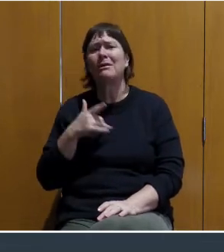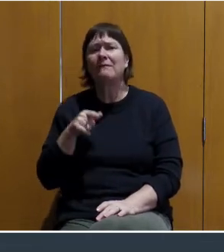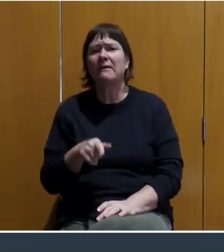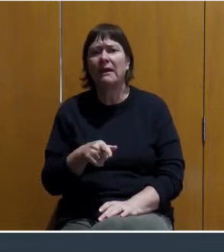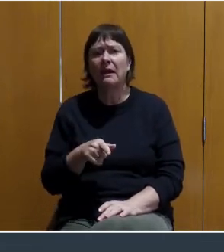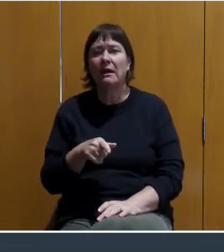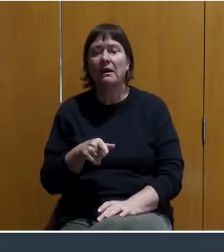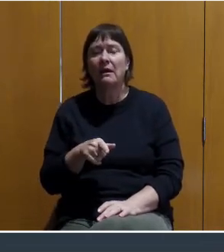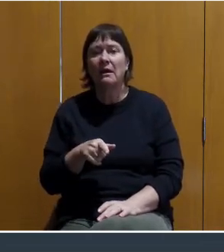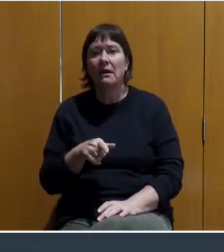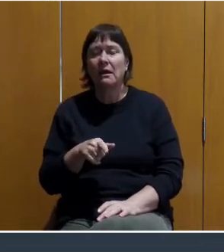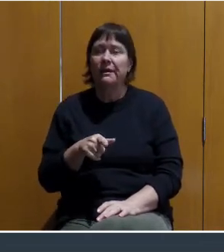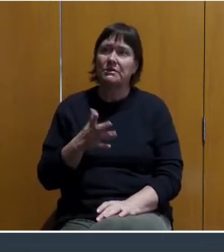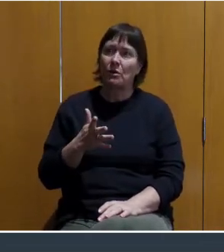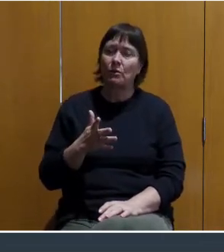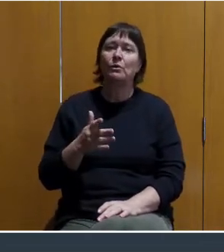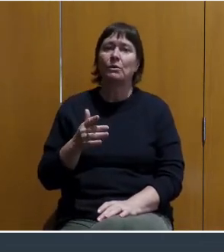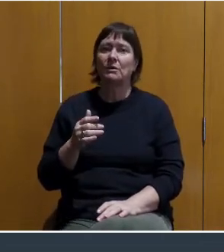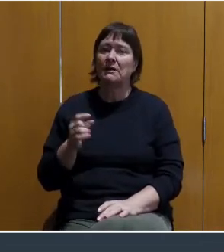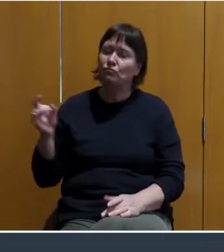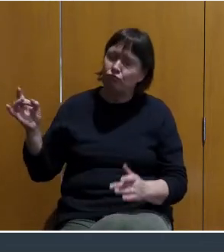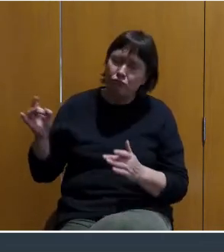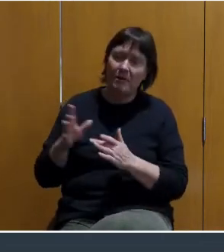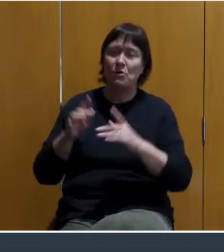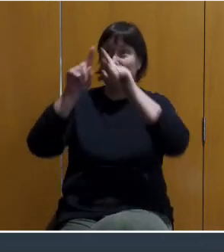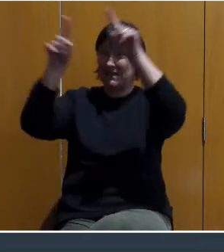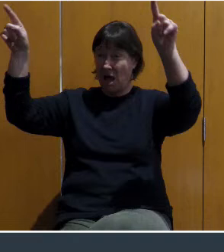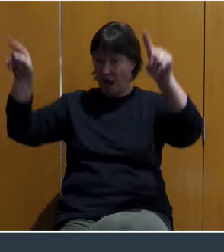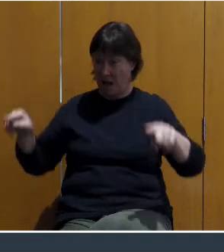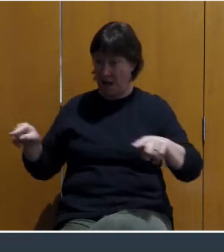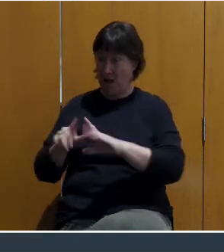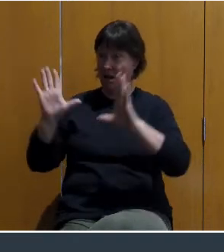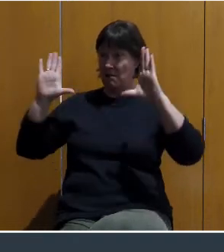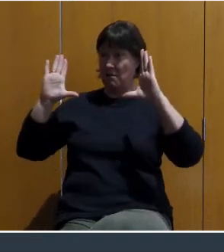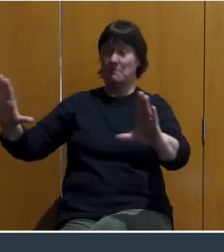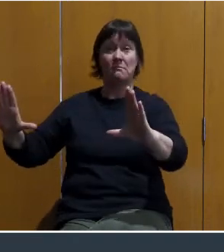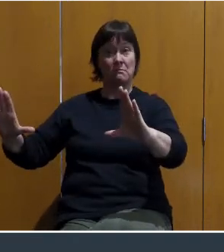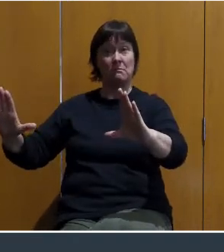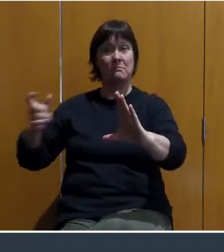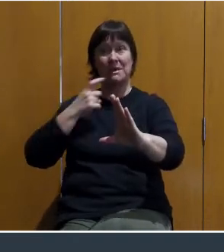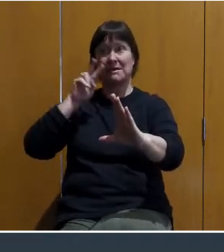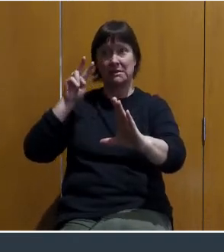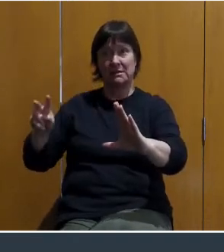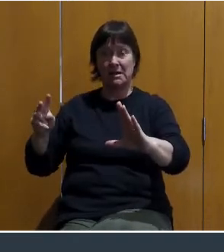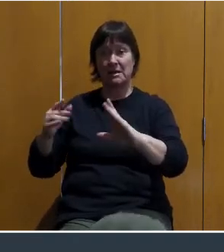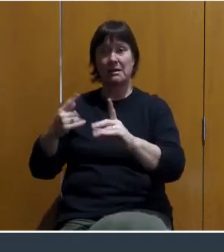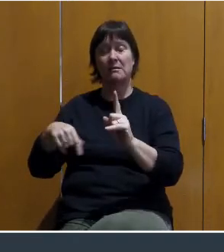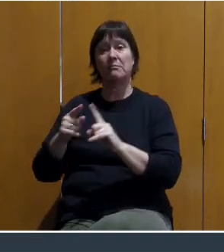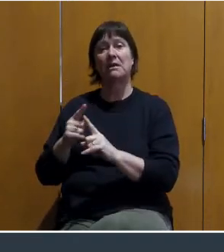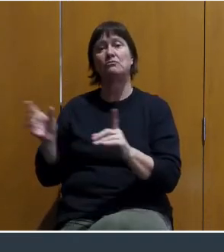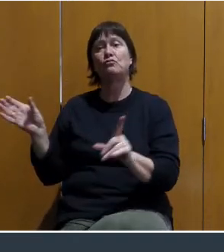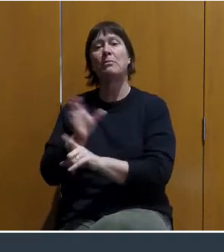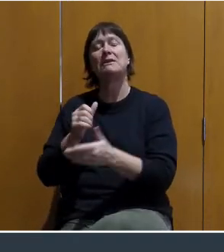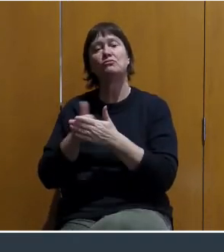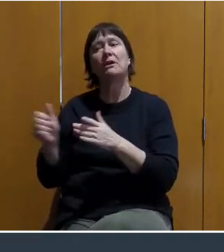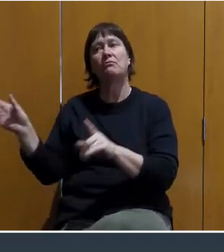think, answering your question, signage is imperative. It's got to be written right, has to be in the right places and replaced regularly.